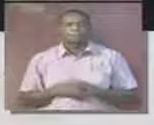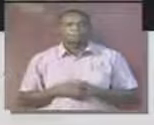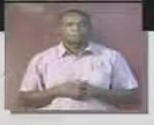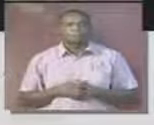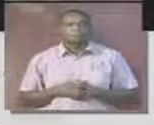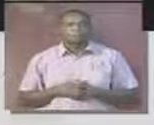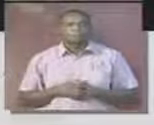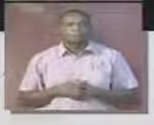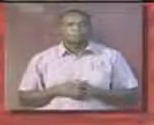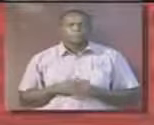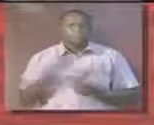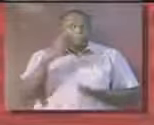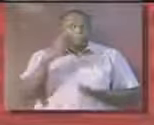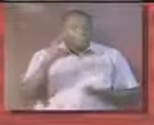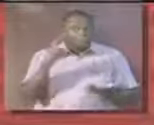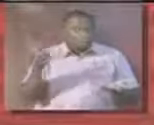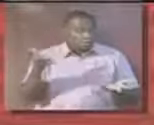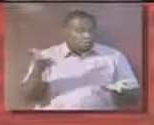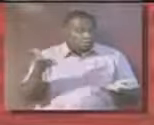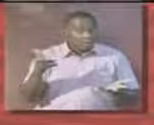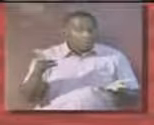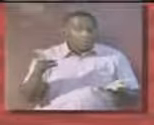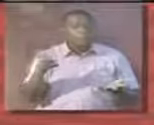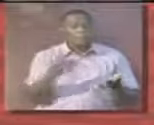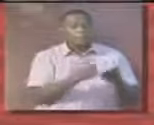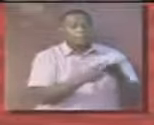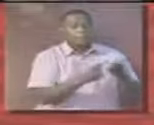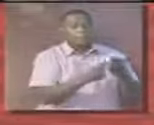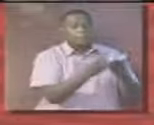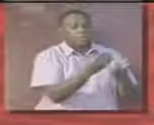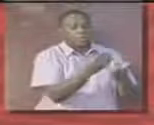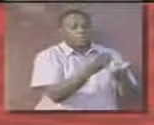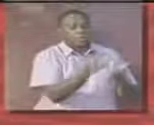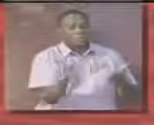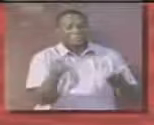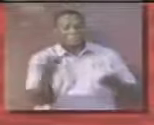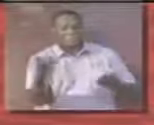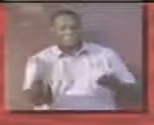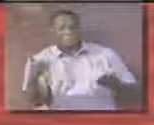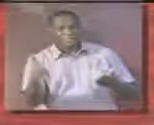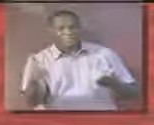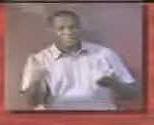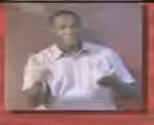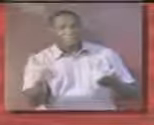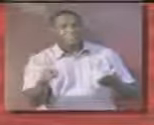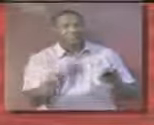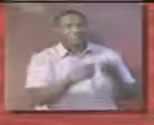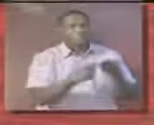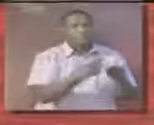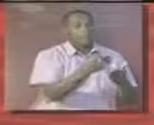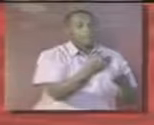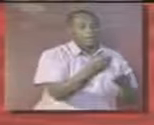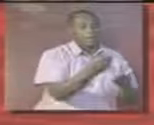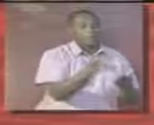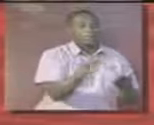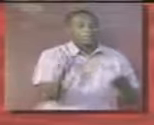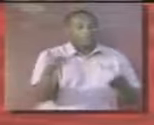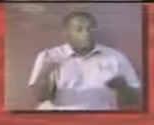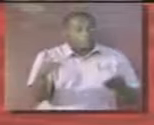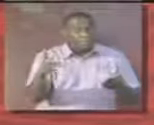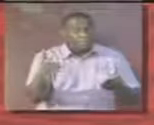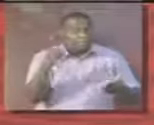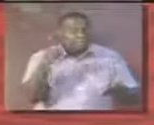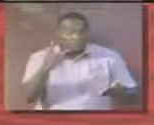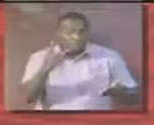We have been noticing between weeks 14 to 17 a significant increase in the